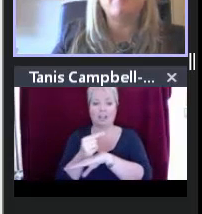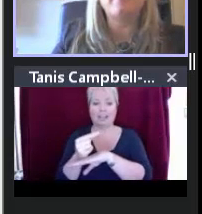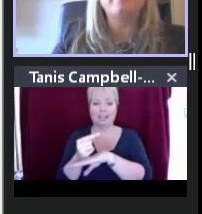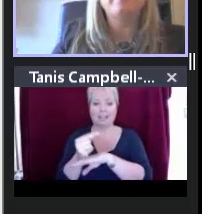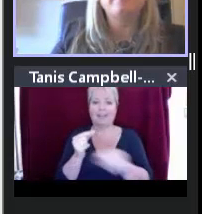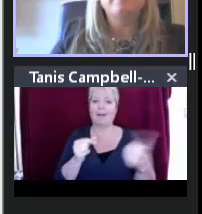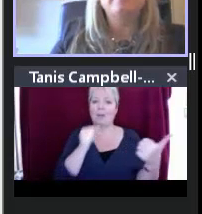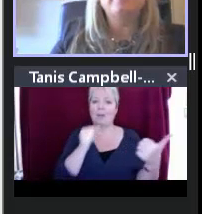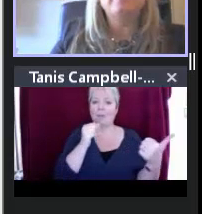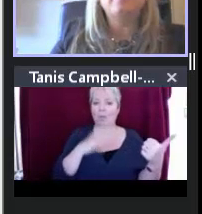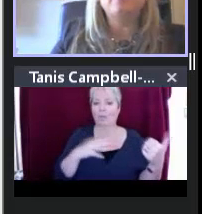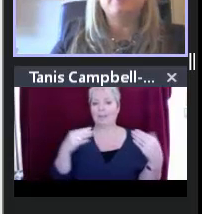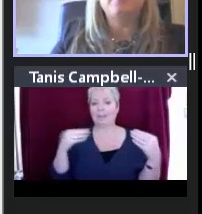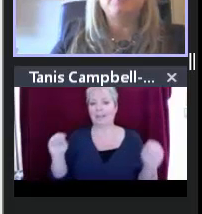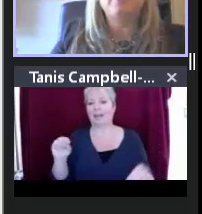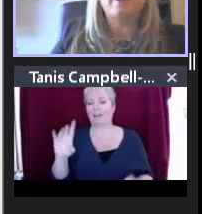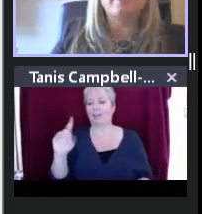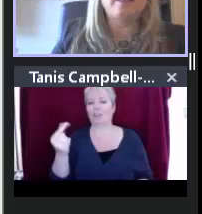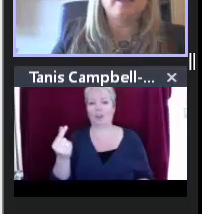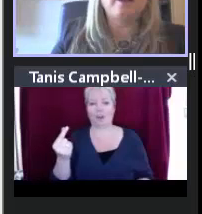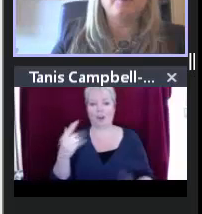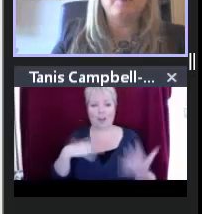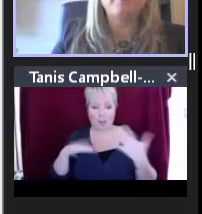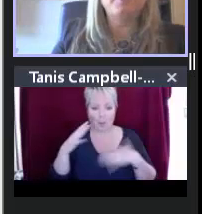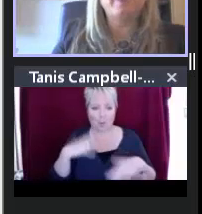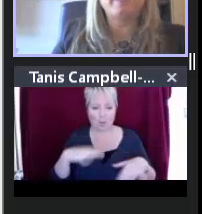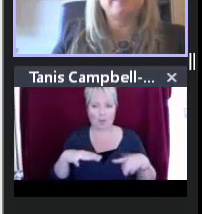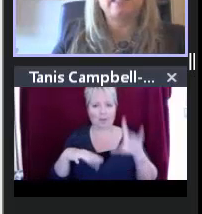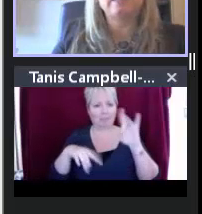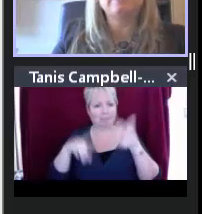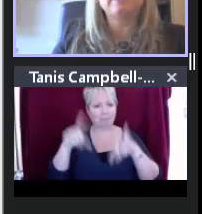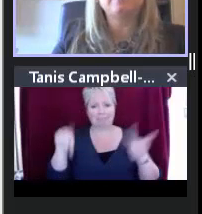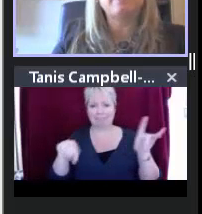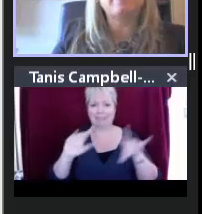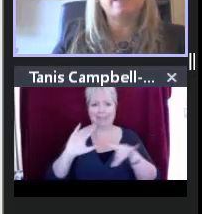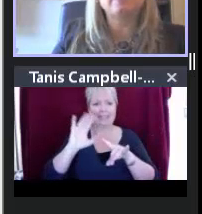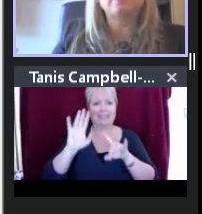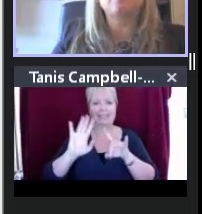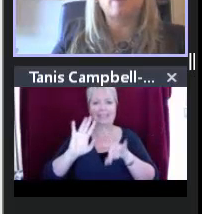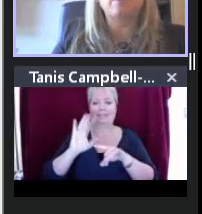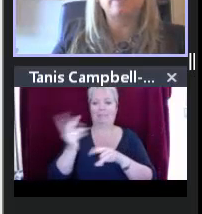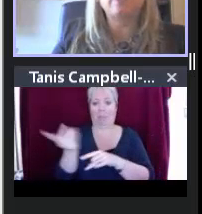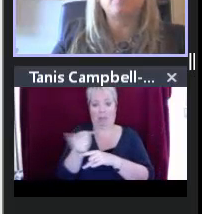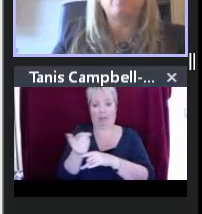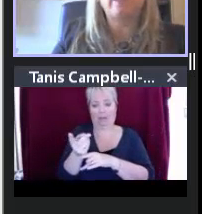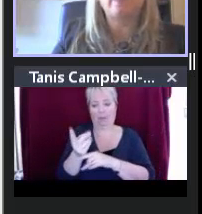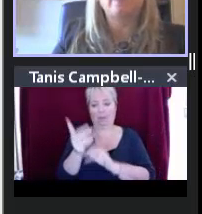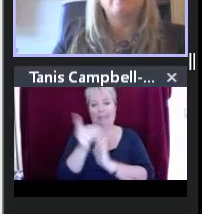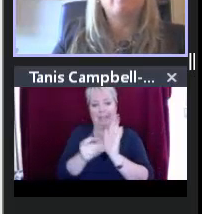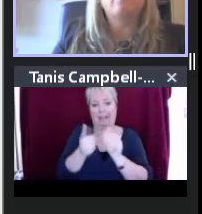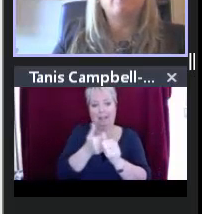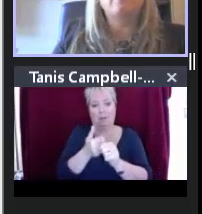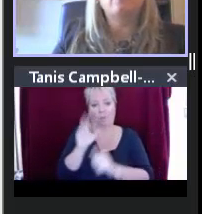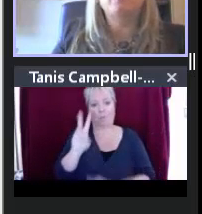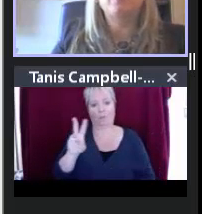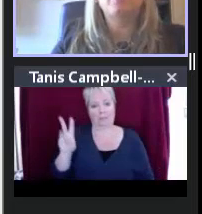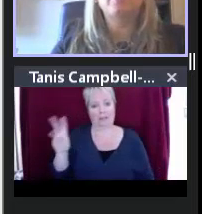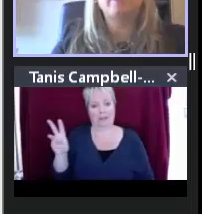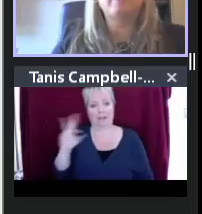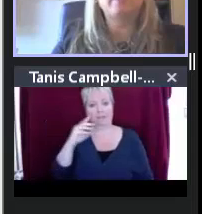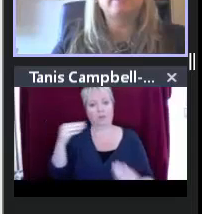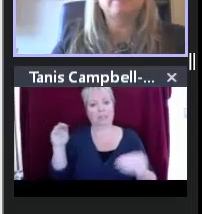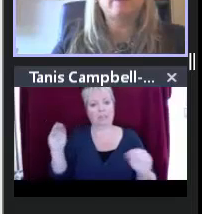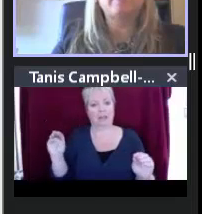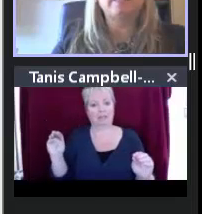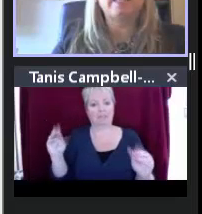and whatnot. So there's a huge variety there, way too many to list, but that's a really good way for an